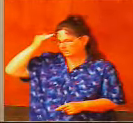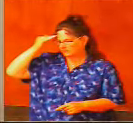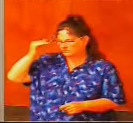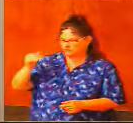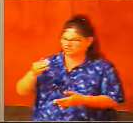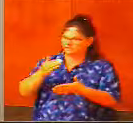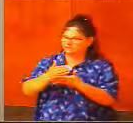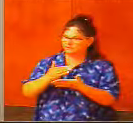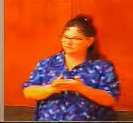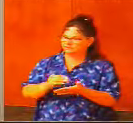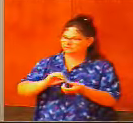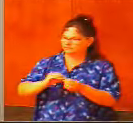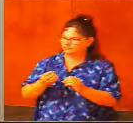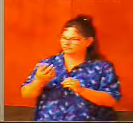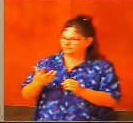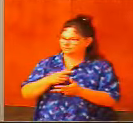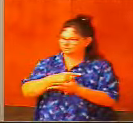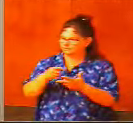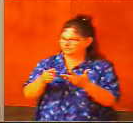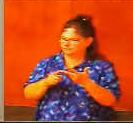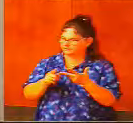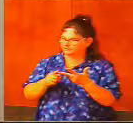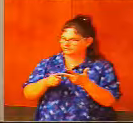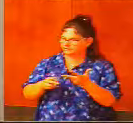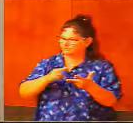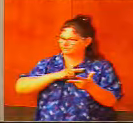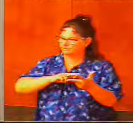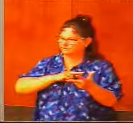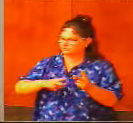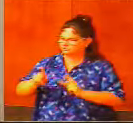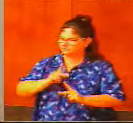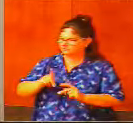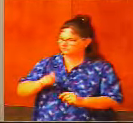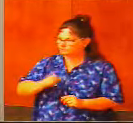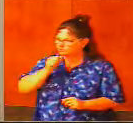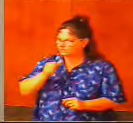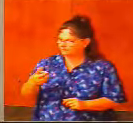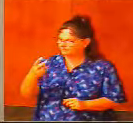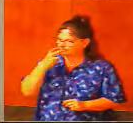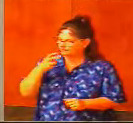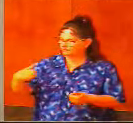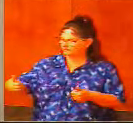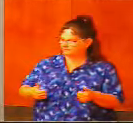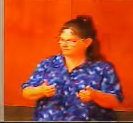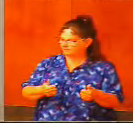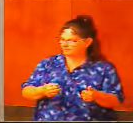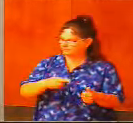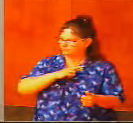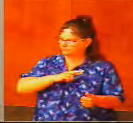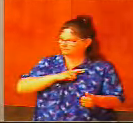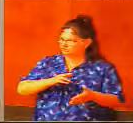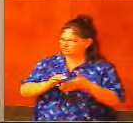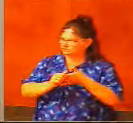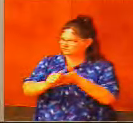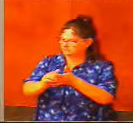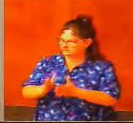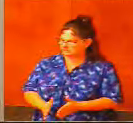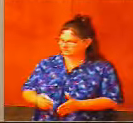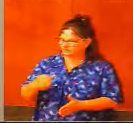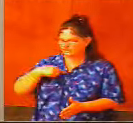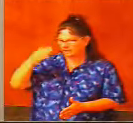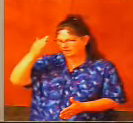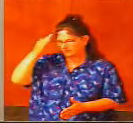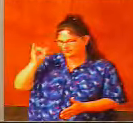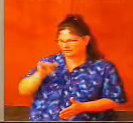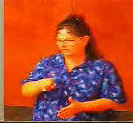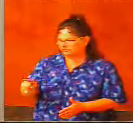Lesson number 3, religious people should not blindly follow religious leaders. Now, I know that you know